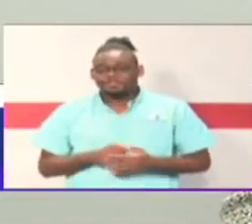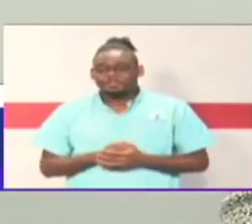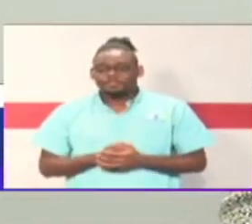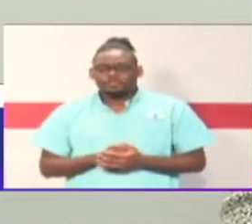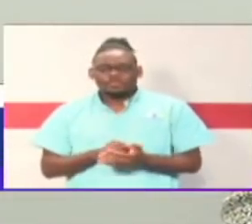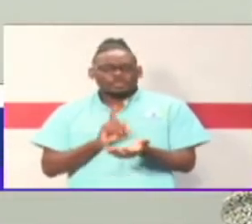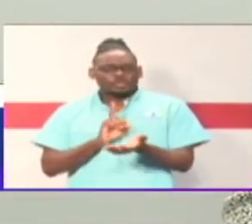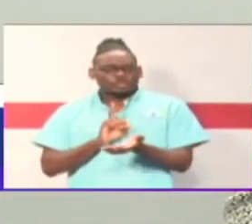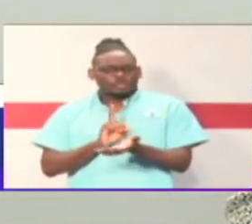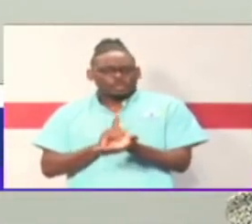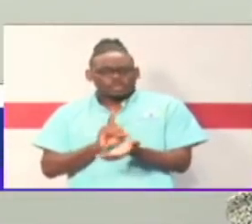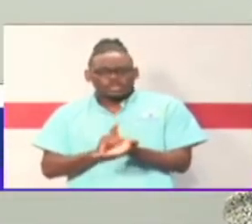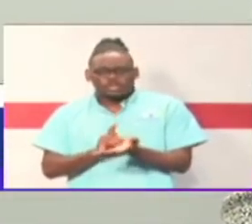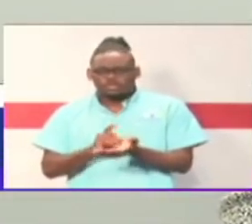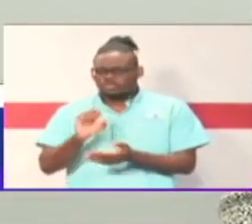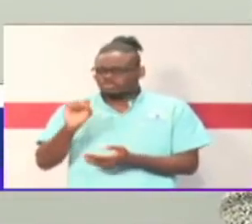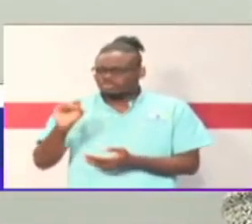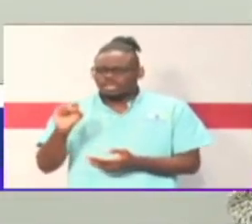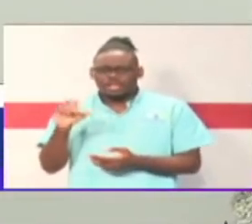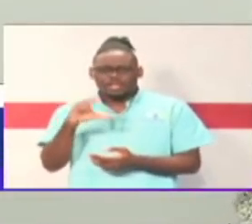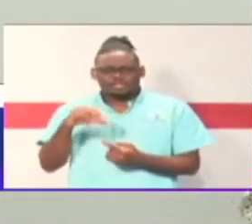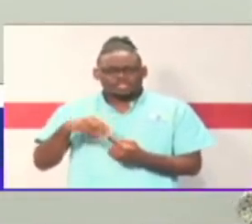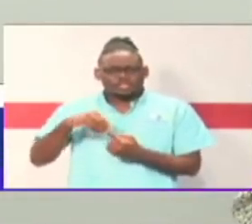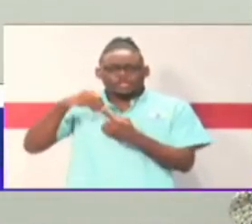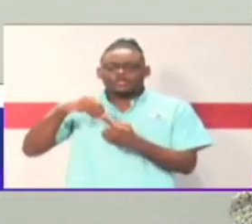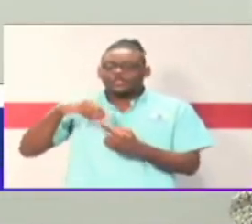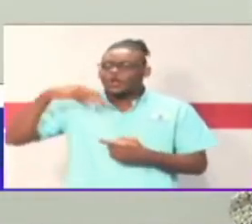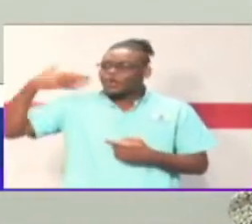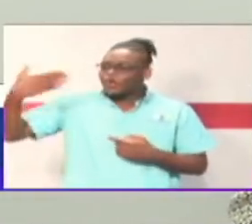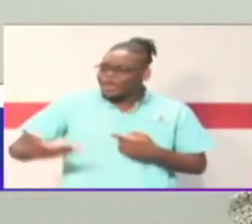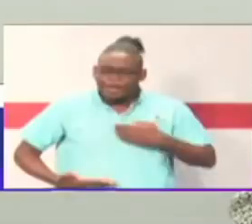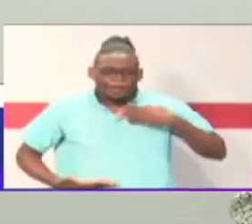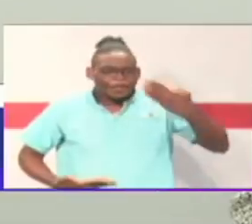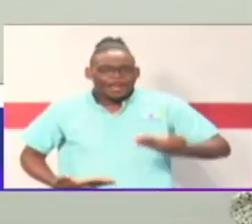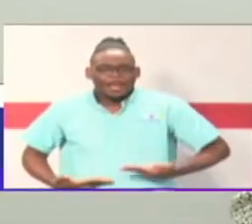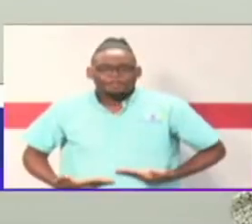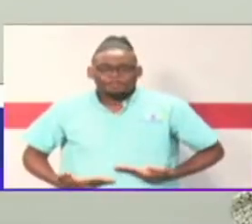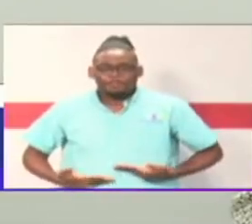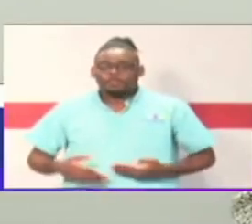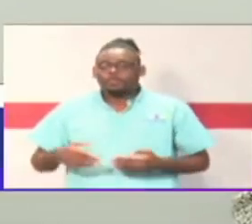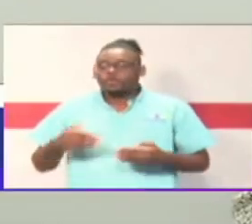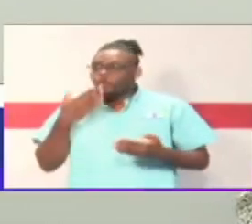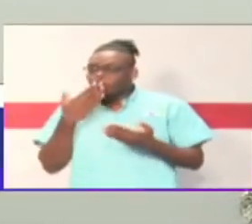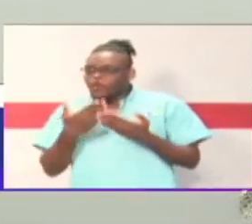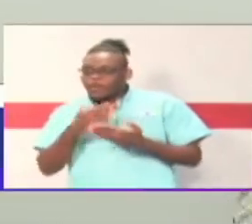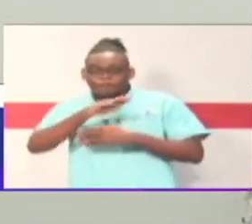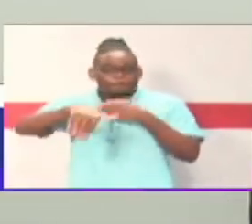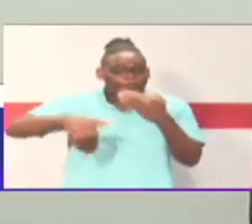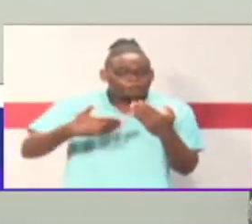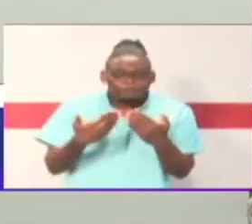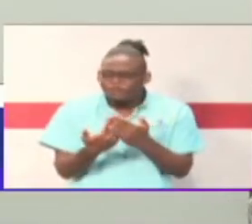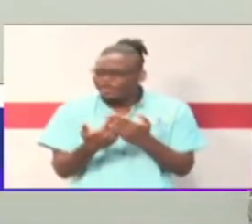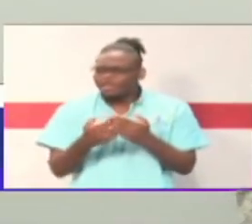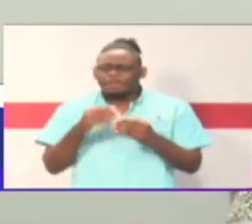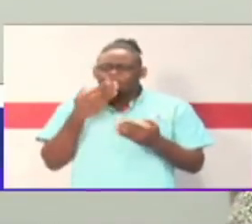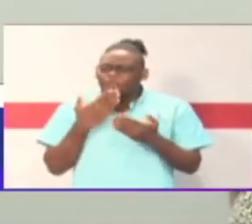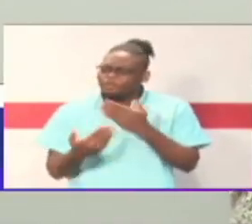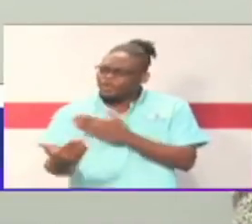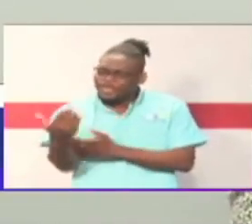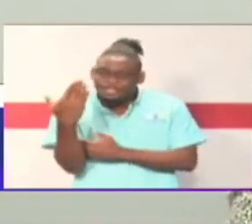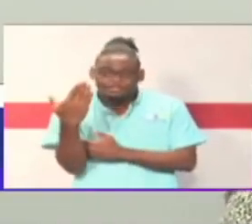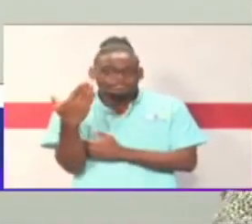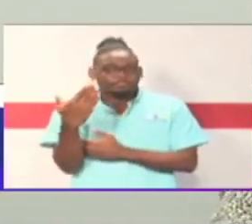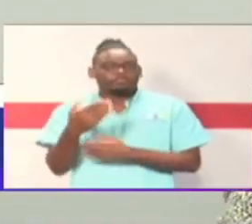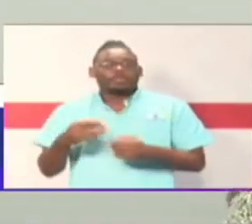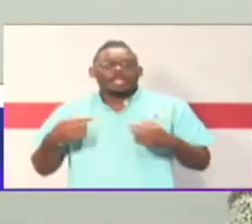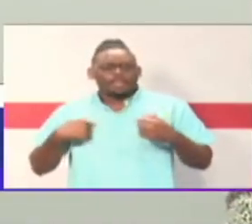special welcome to Dr. Suleiman. Good morning to all members of the media who continue to join us at our weekly